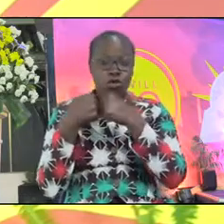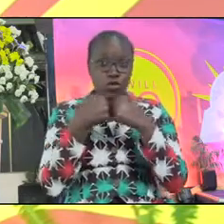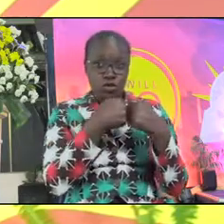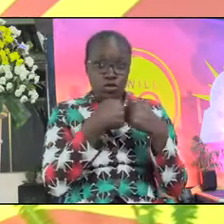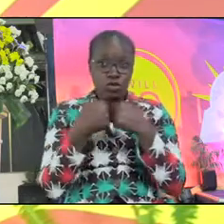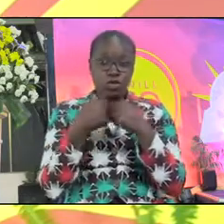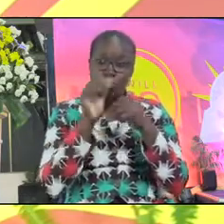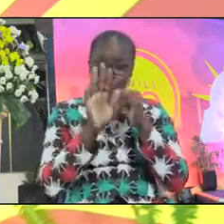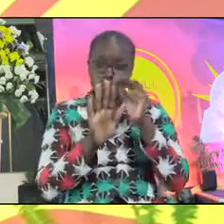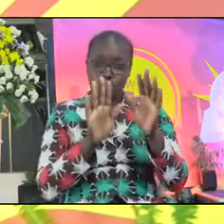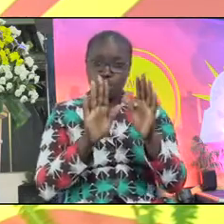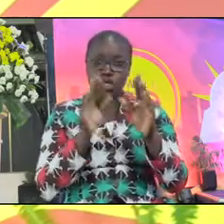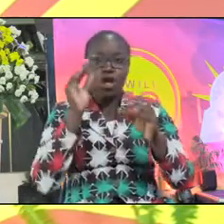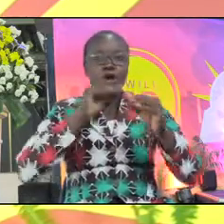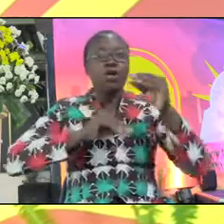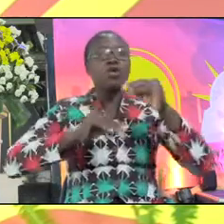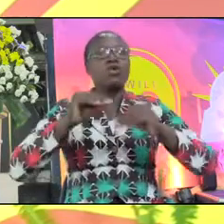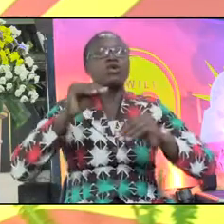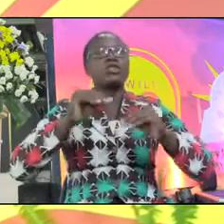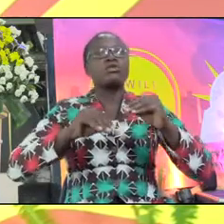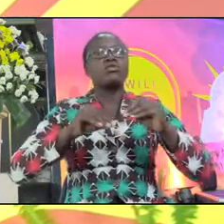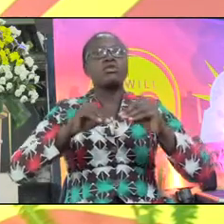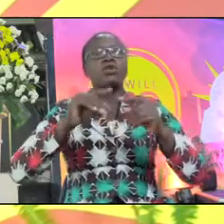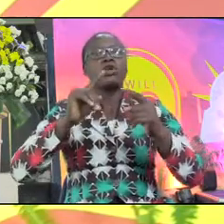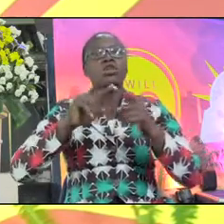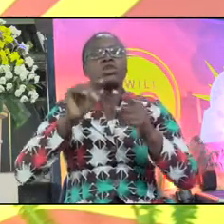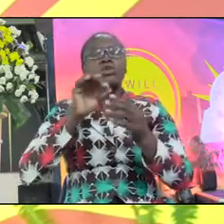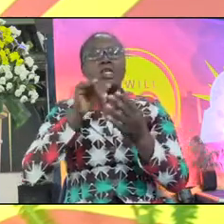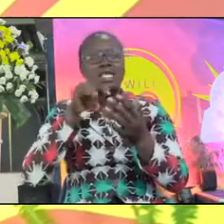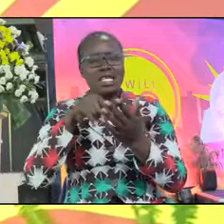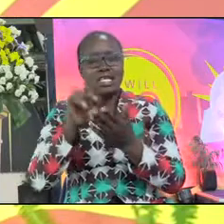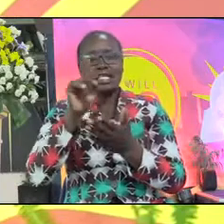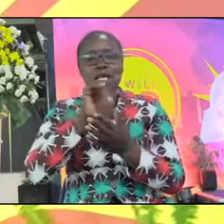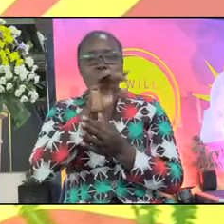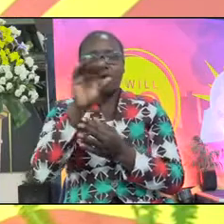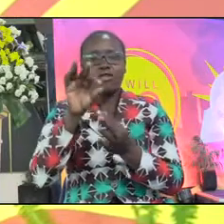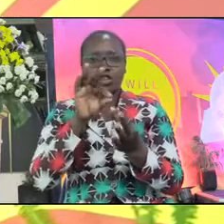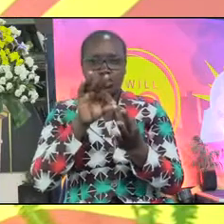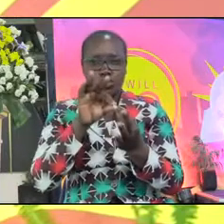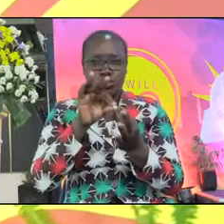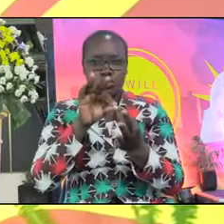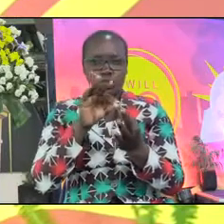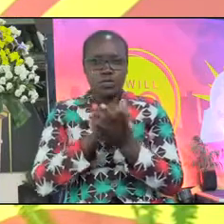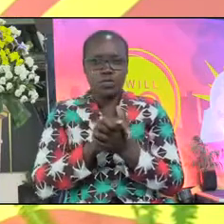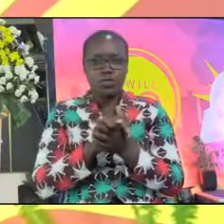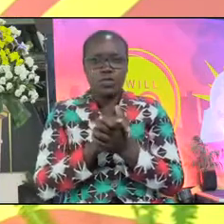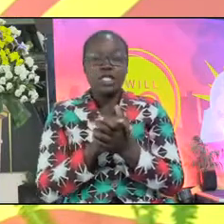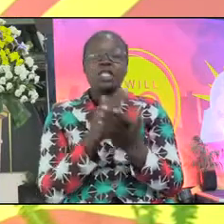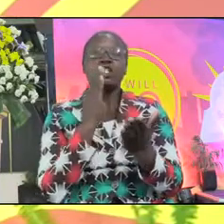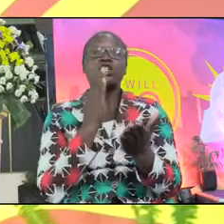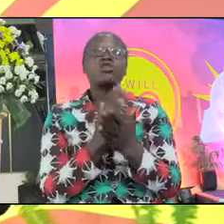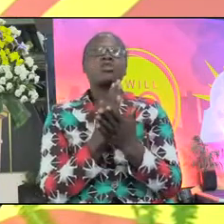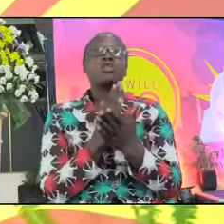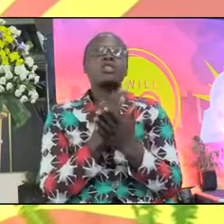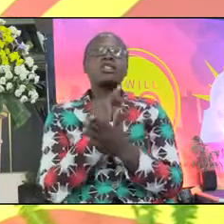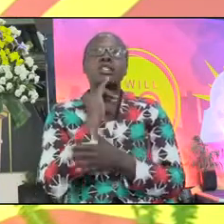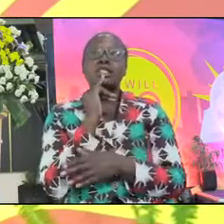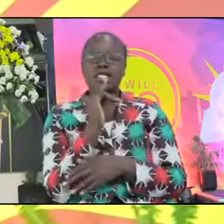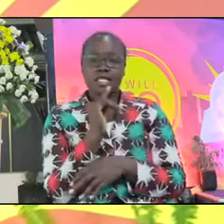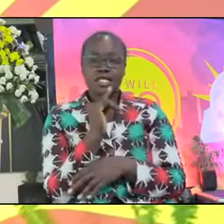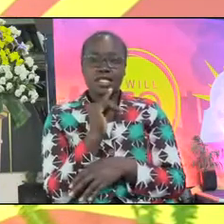storm contributes to its perfection. The truth of the matter is